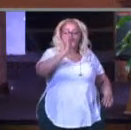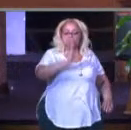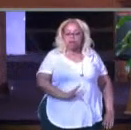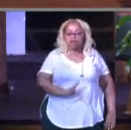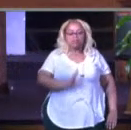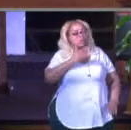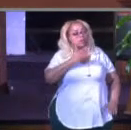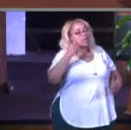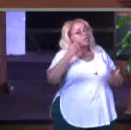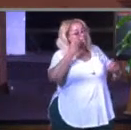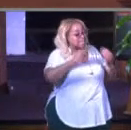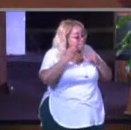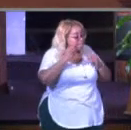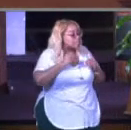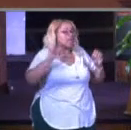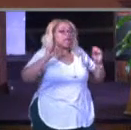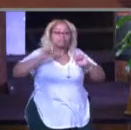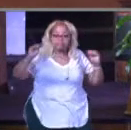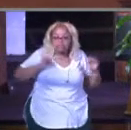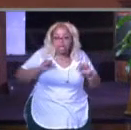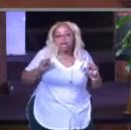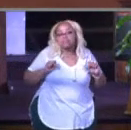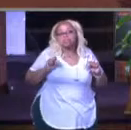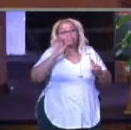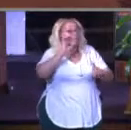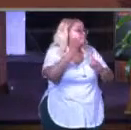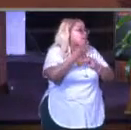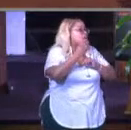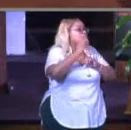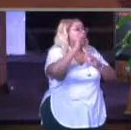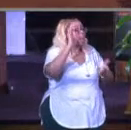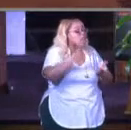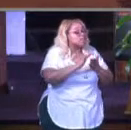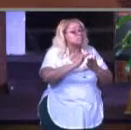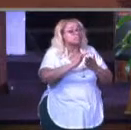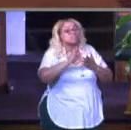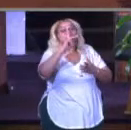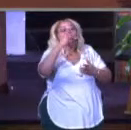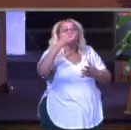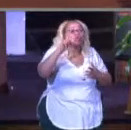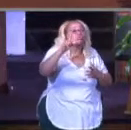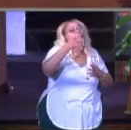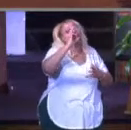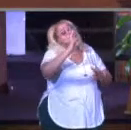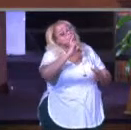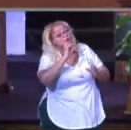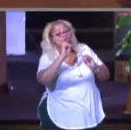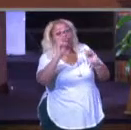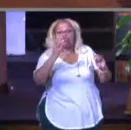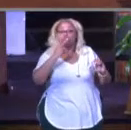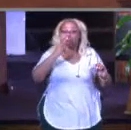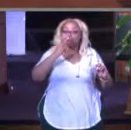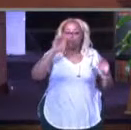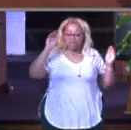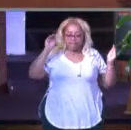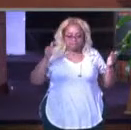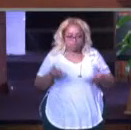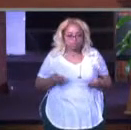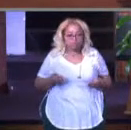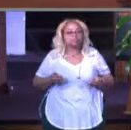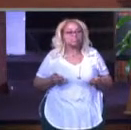posture, better diet, exercise, an environment with less pollution, drink water, no smoking, and